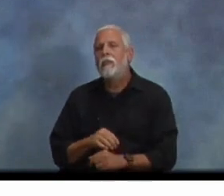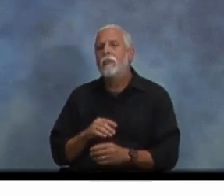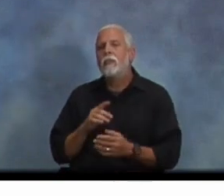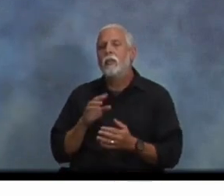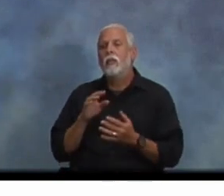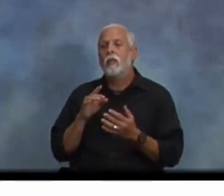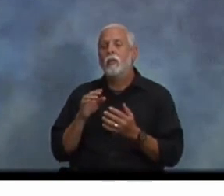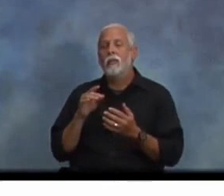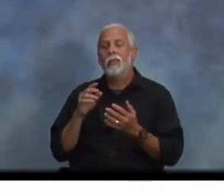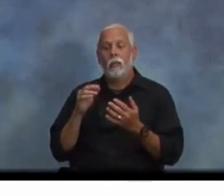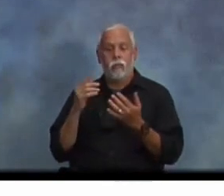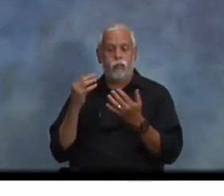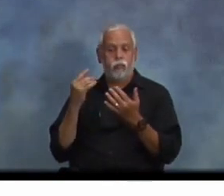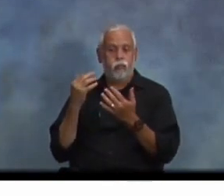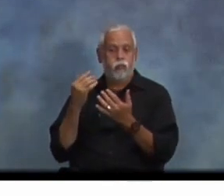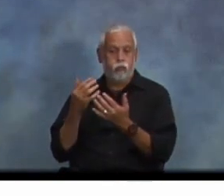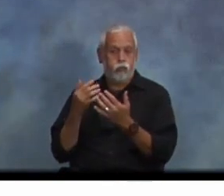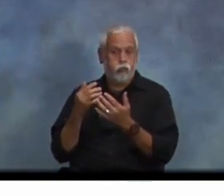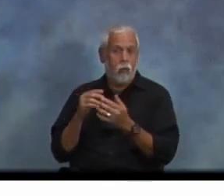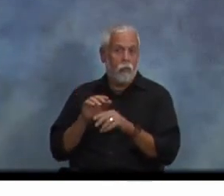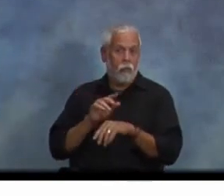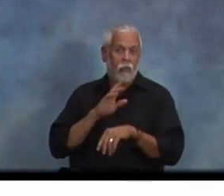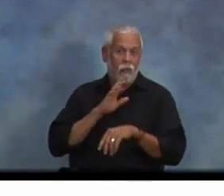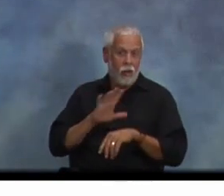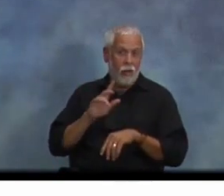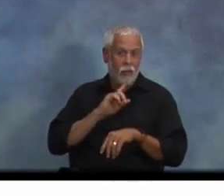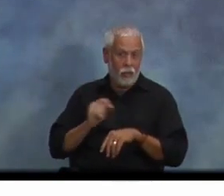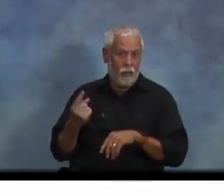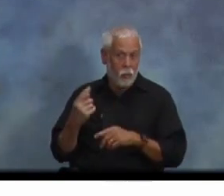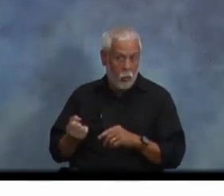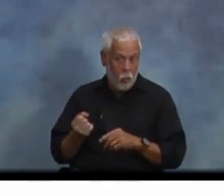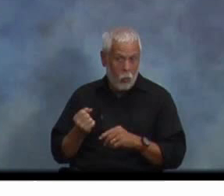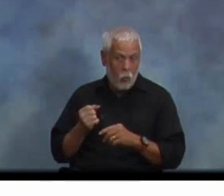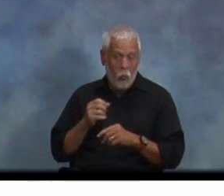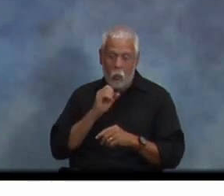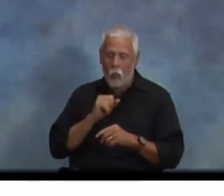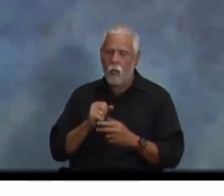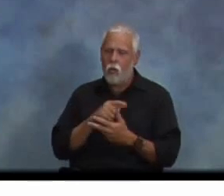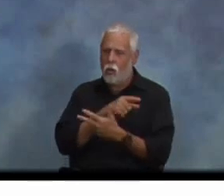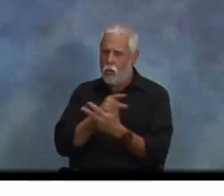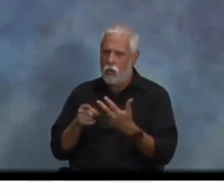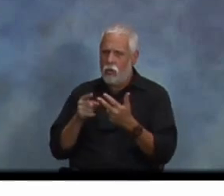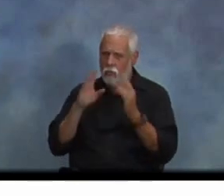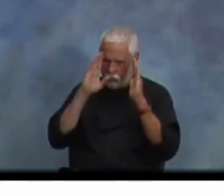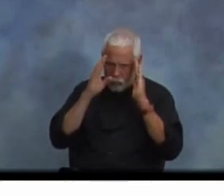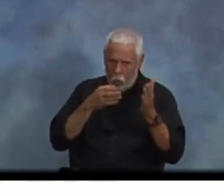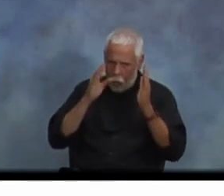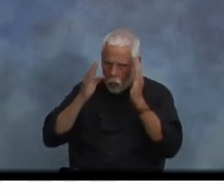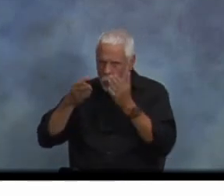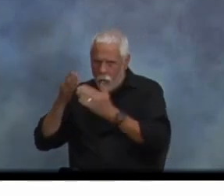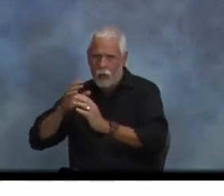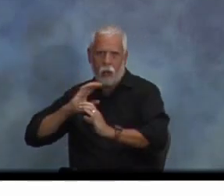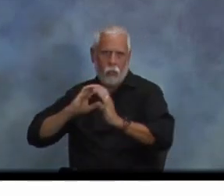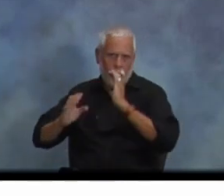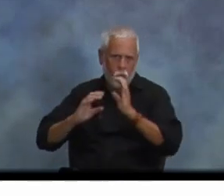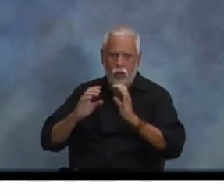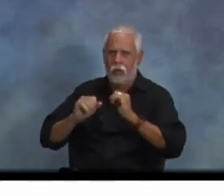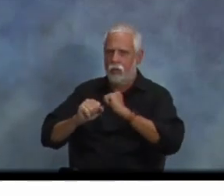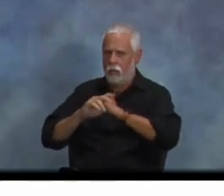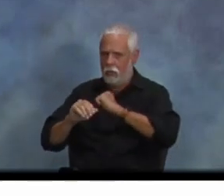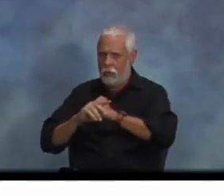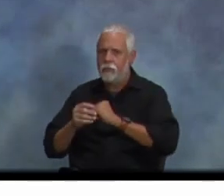And as we approach that eligibility of 5 to 11-year-olds, we have 3 main focus areas for communication and